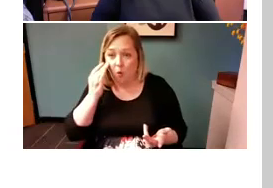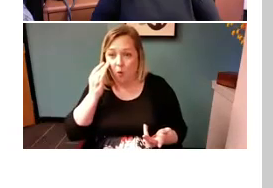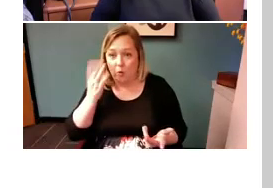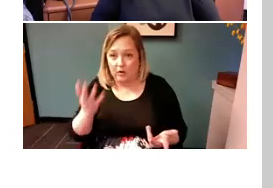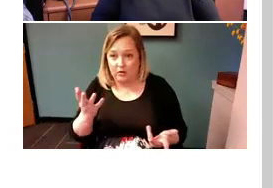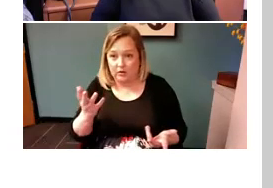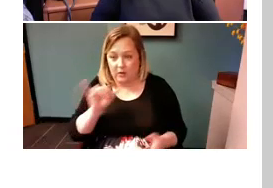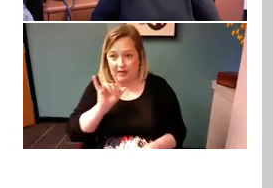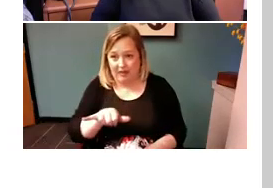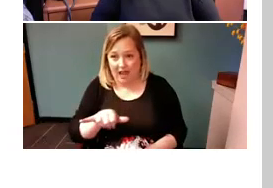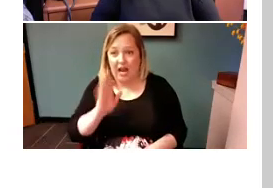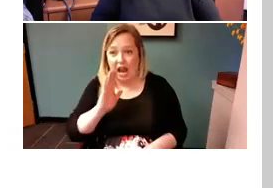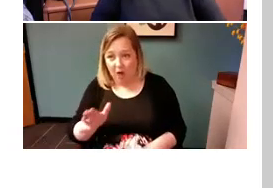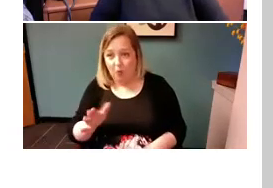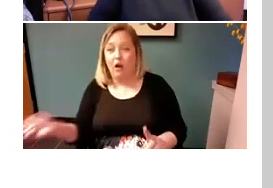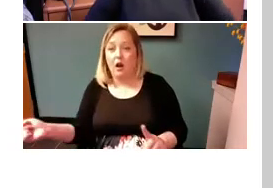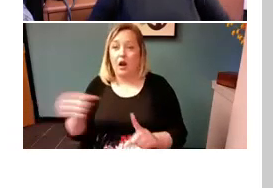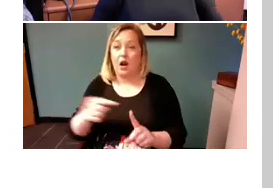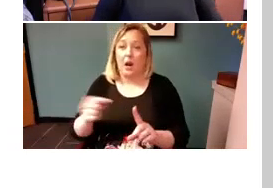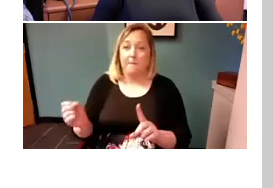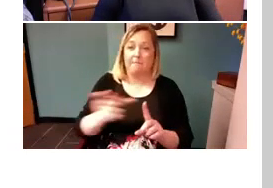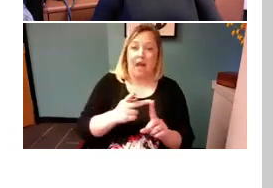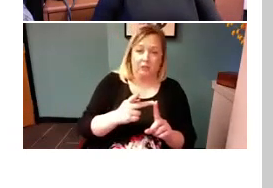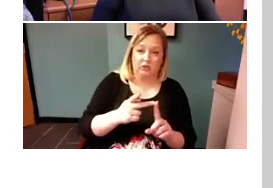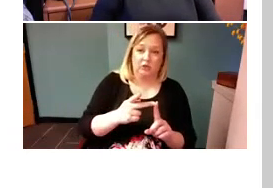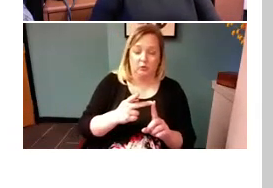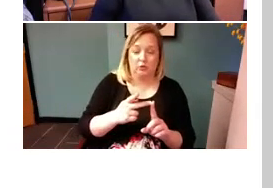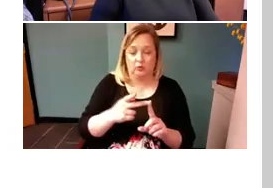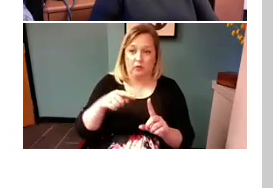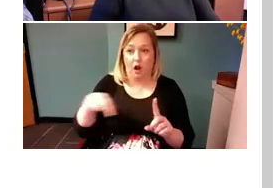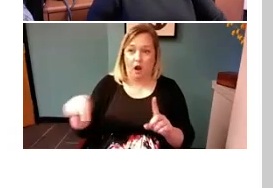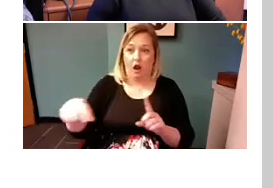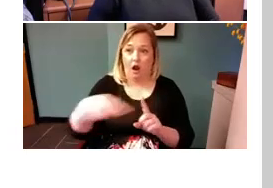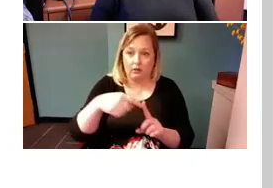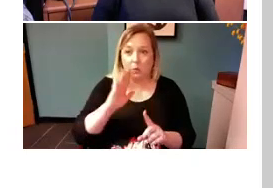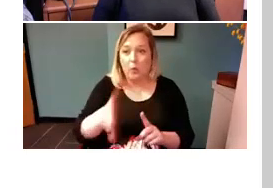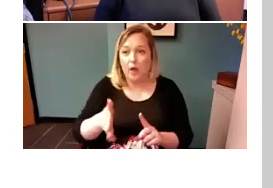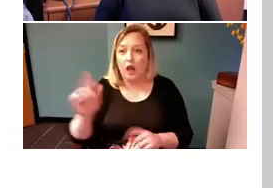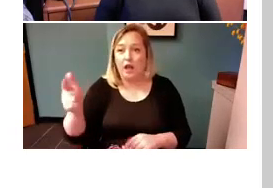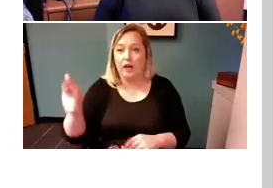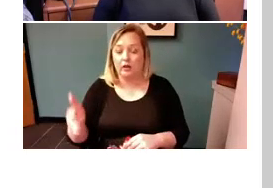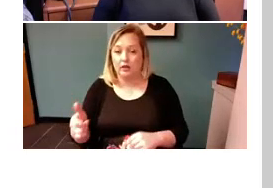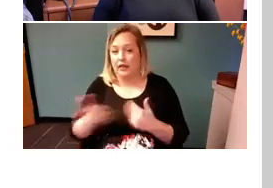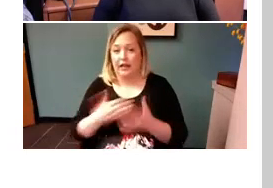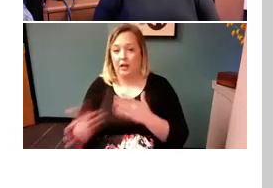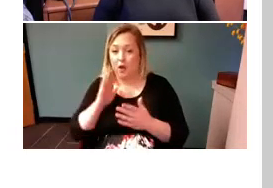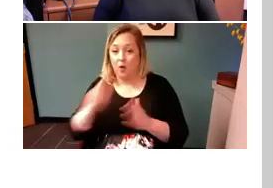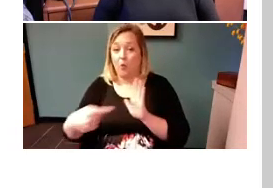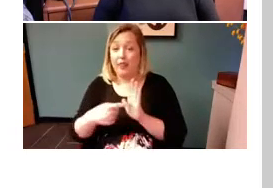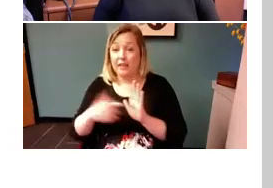to in a long about way about the last question that we had. Will this code give you 0, 1, 2, 3? Yes or